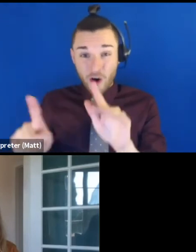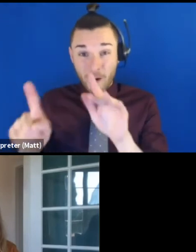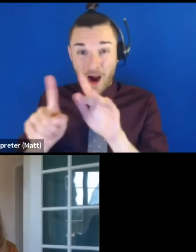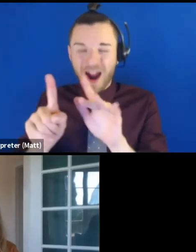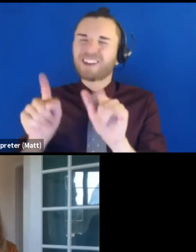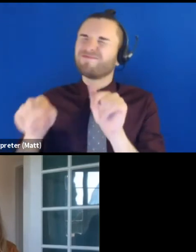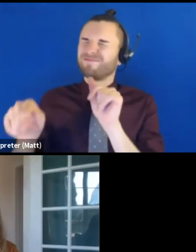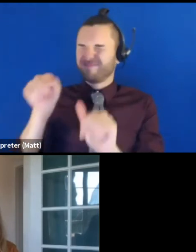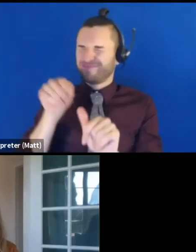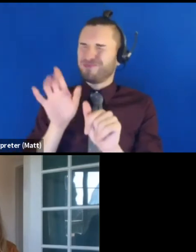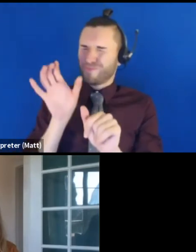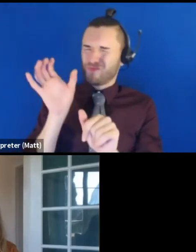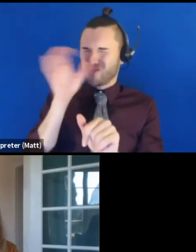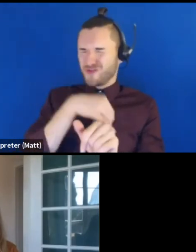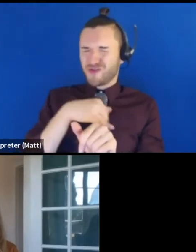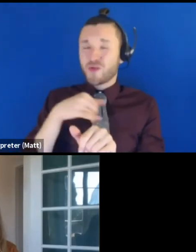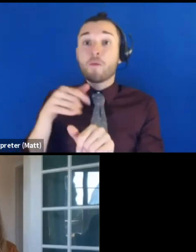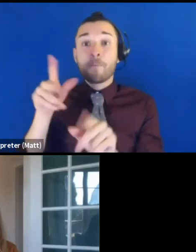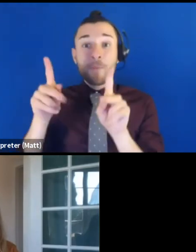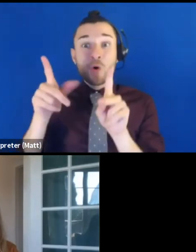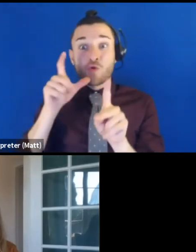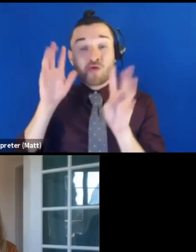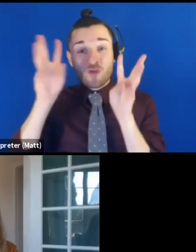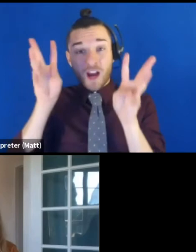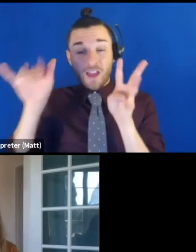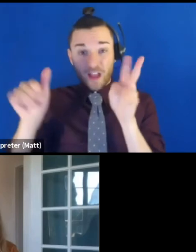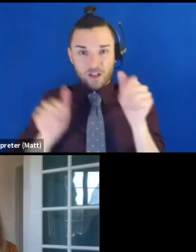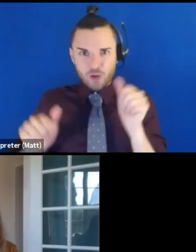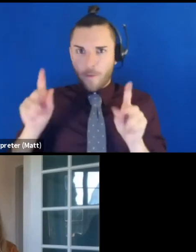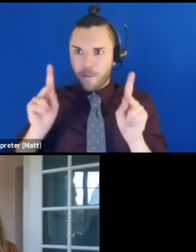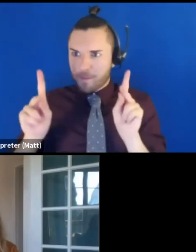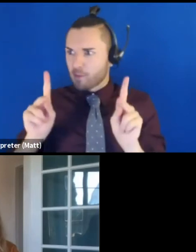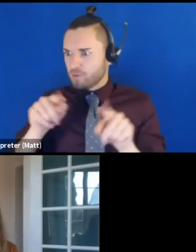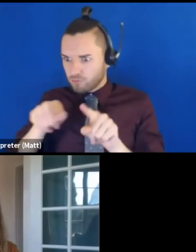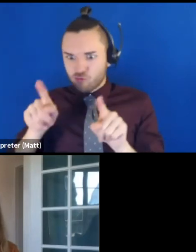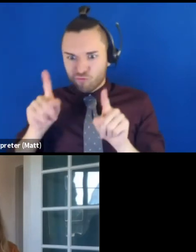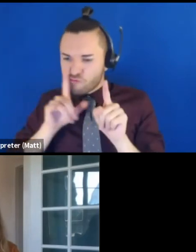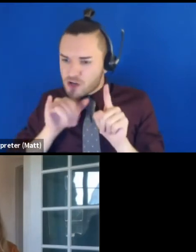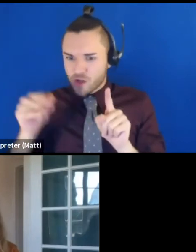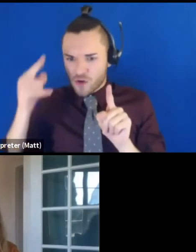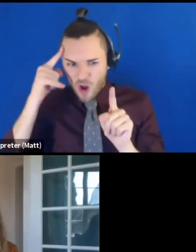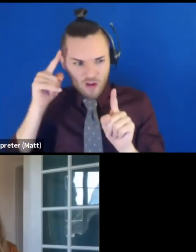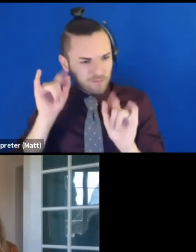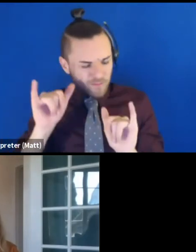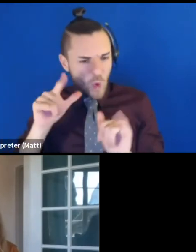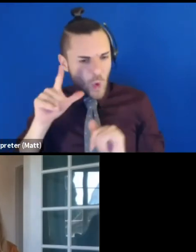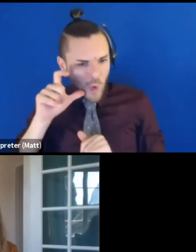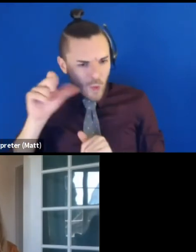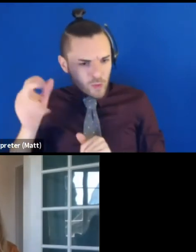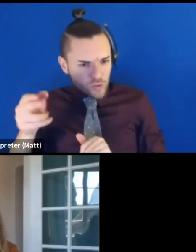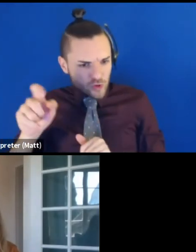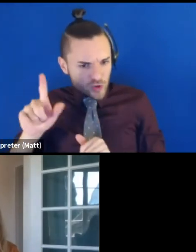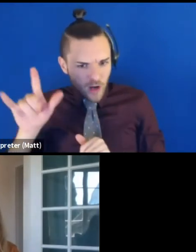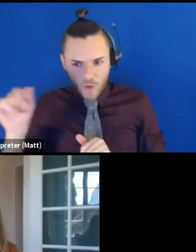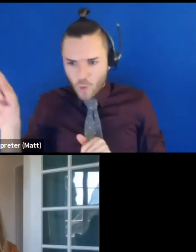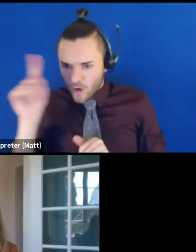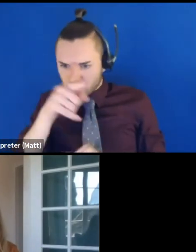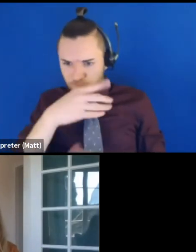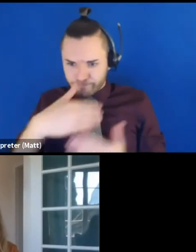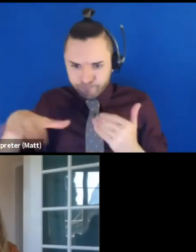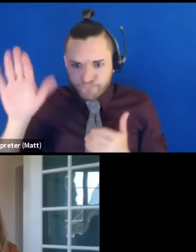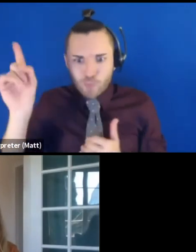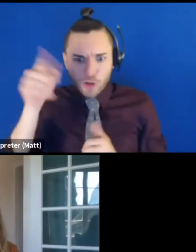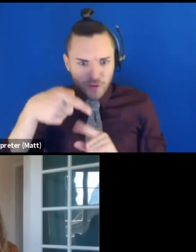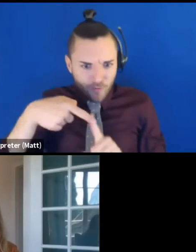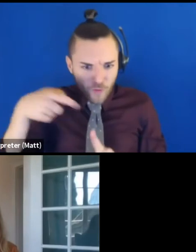like the creators really went out of their way to think about who is Shelley? Like, where does a person like Shelley come from? But you're right that, like, when I first saw her,